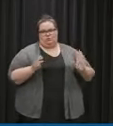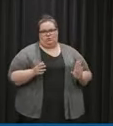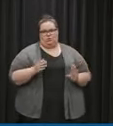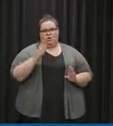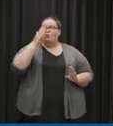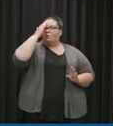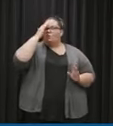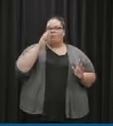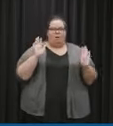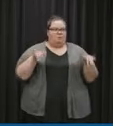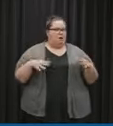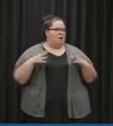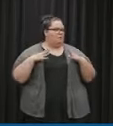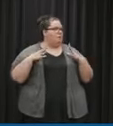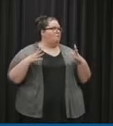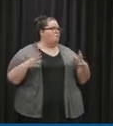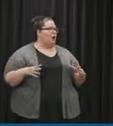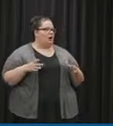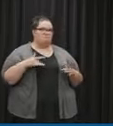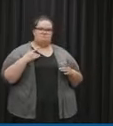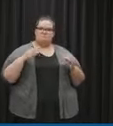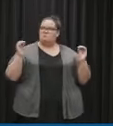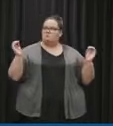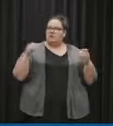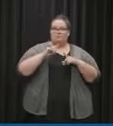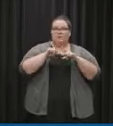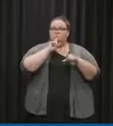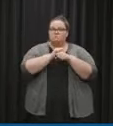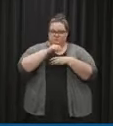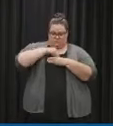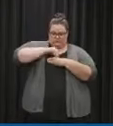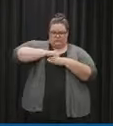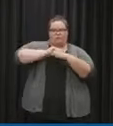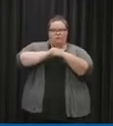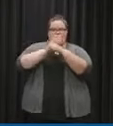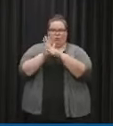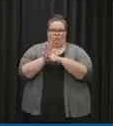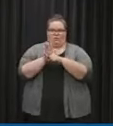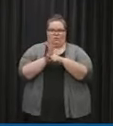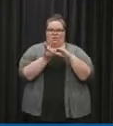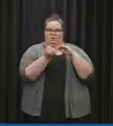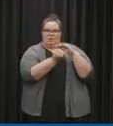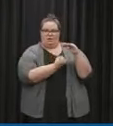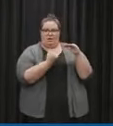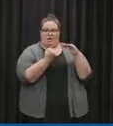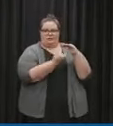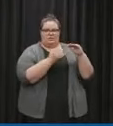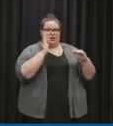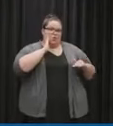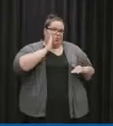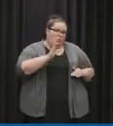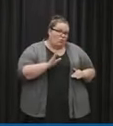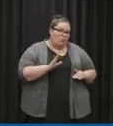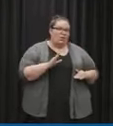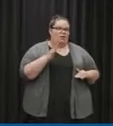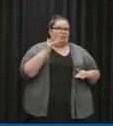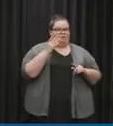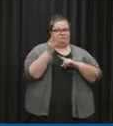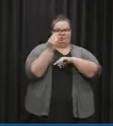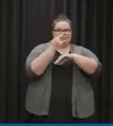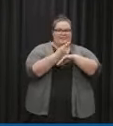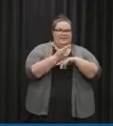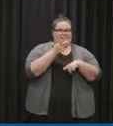be asymptomatic, and we know that they do have to self-isolate for 14 days to prevent that transmission to other